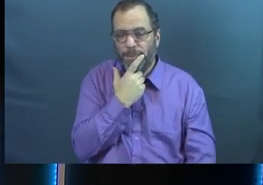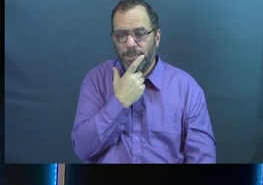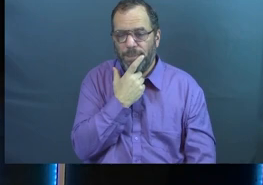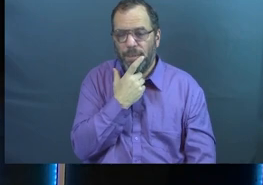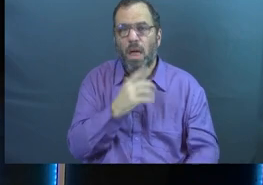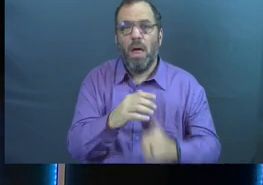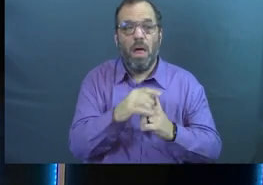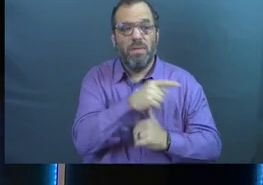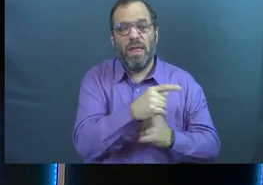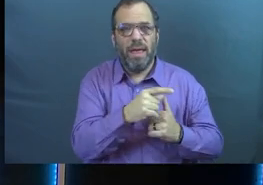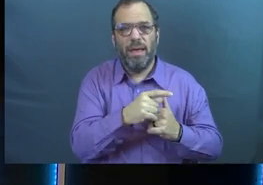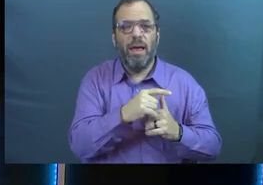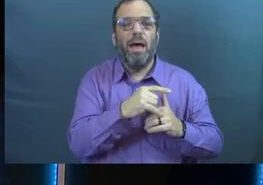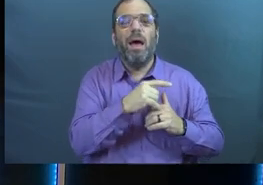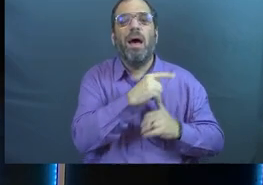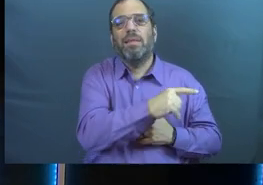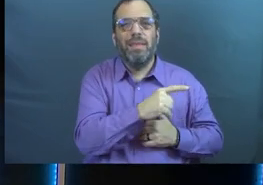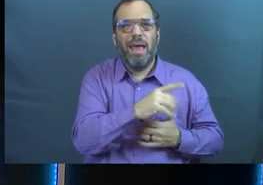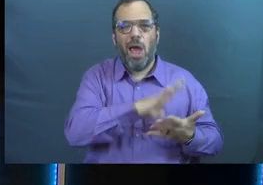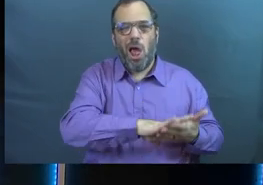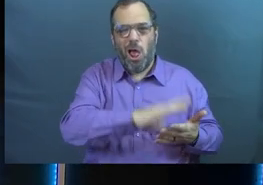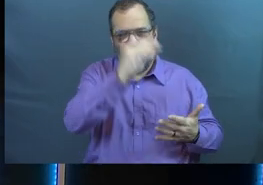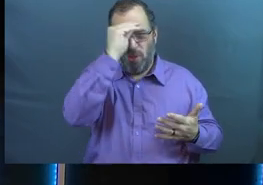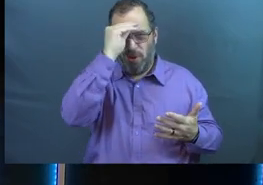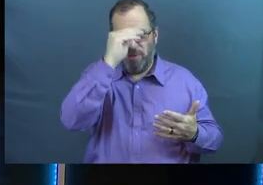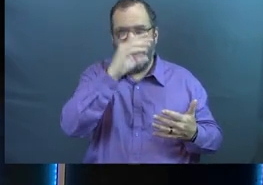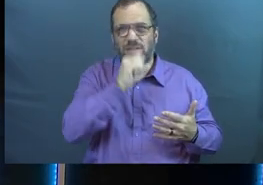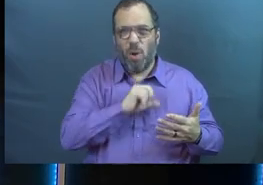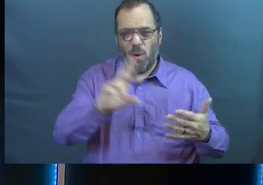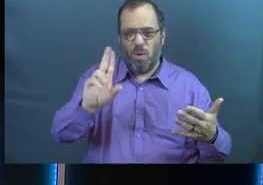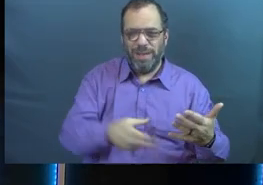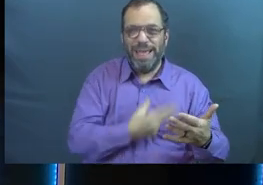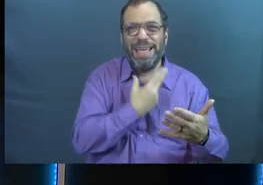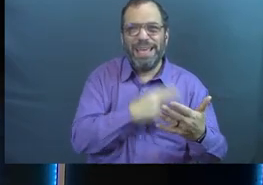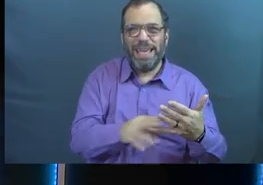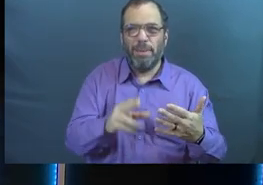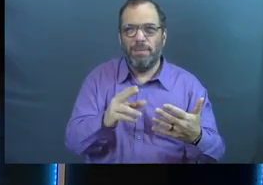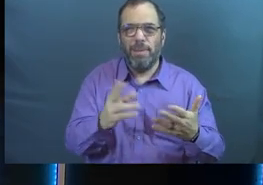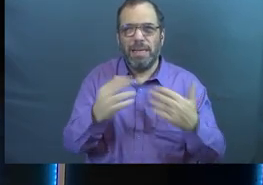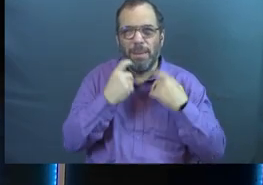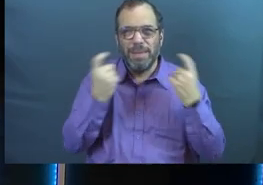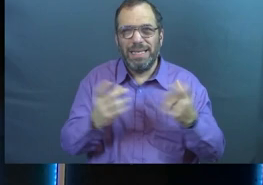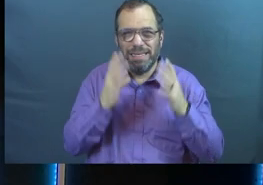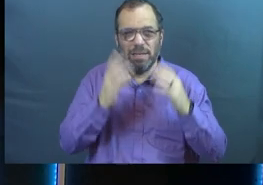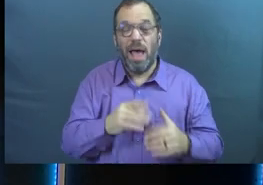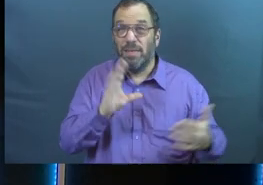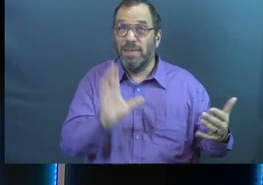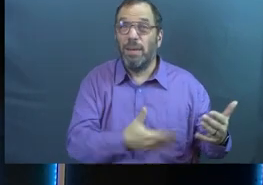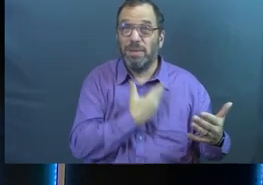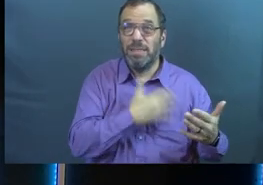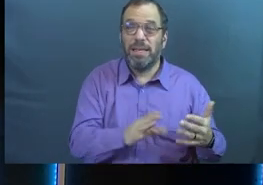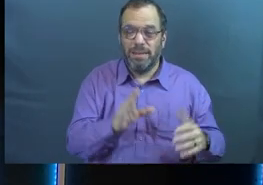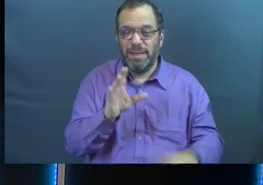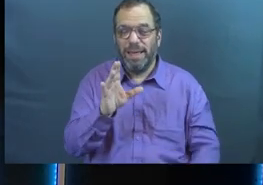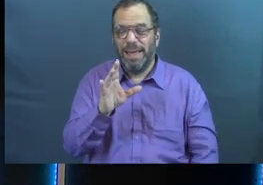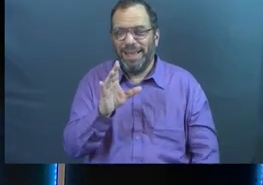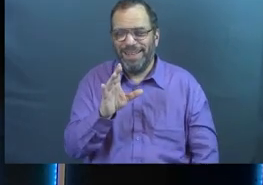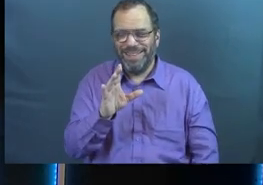the worship band has kindly learned this Come Ye Sinners song for us, and they're going to sing it to you,